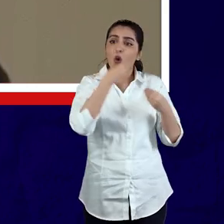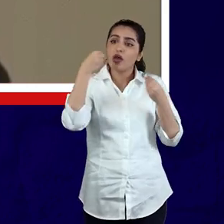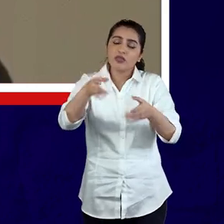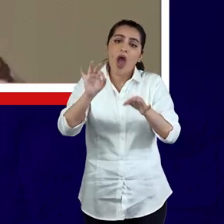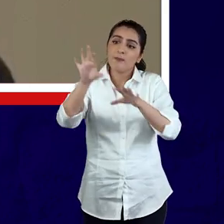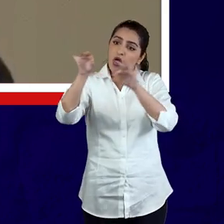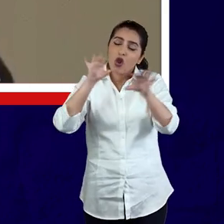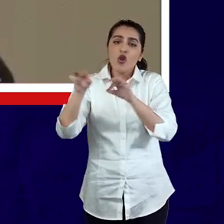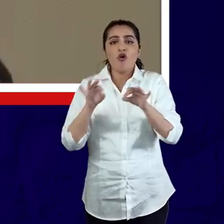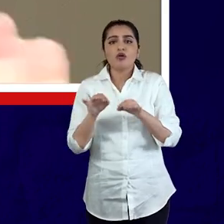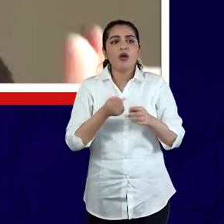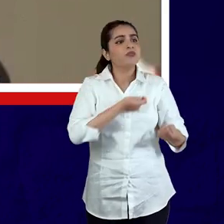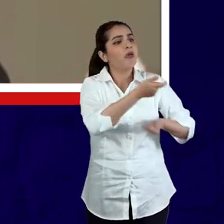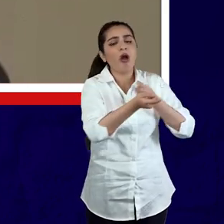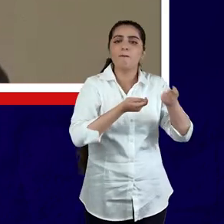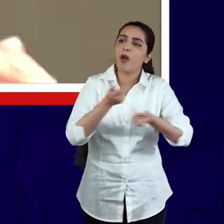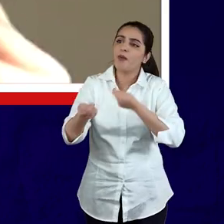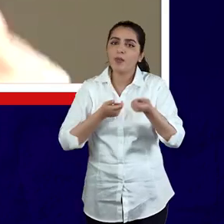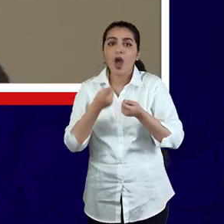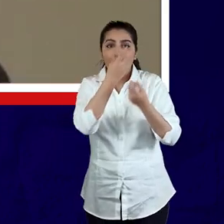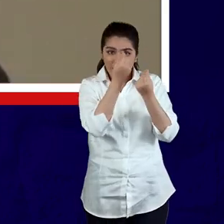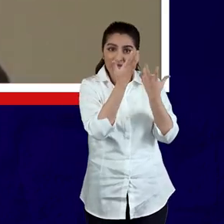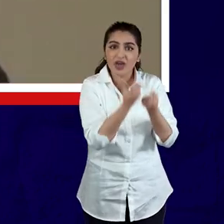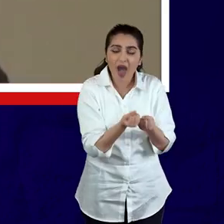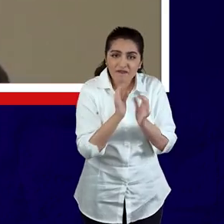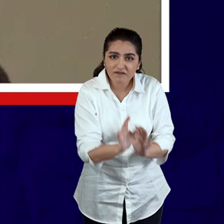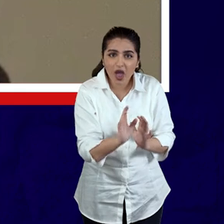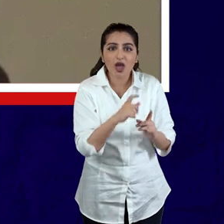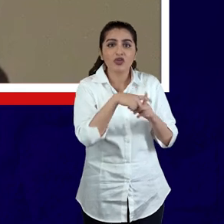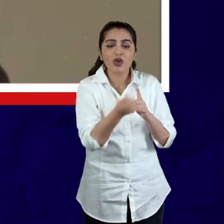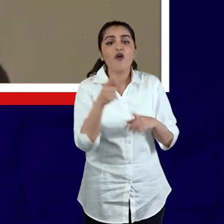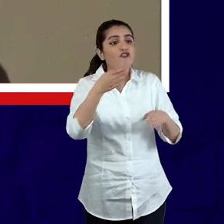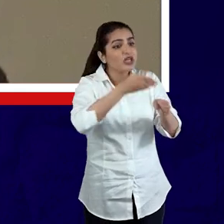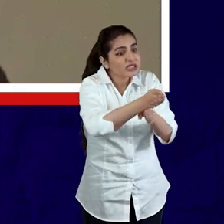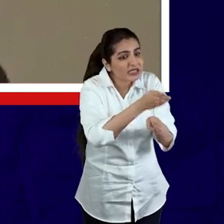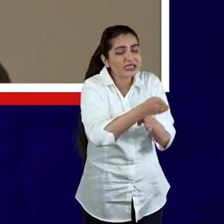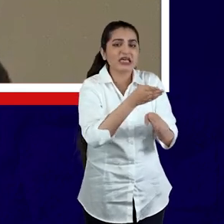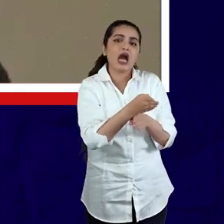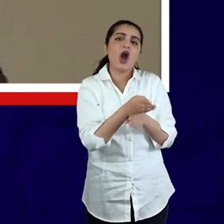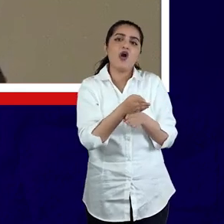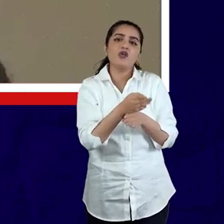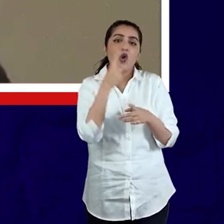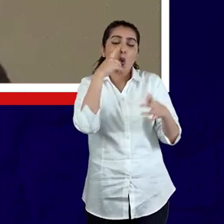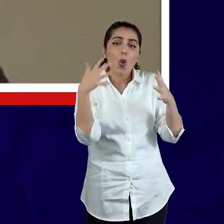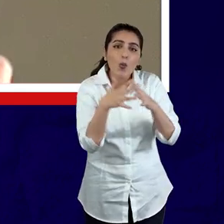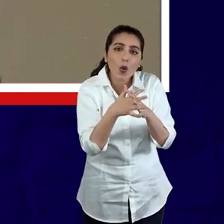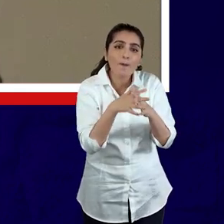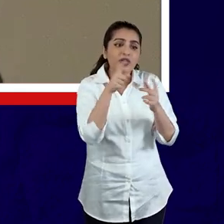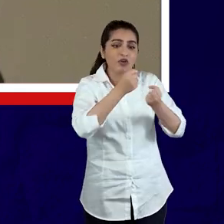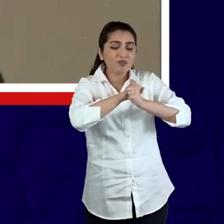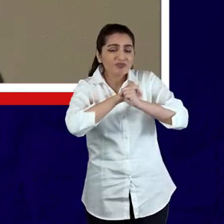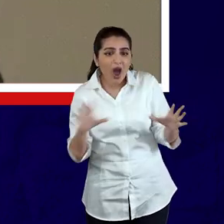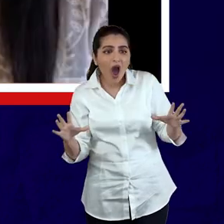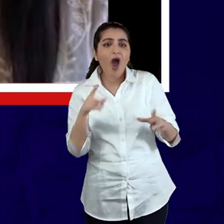entirely. You should not be just throwing money like that. If they have money, if they have funds, it should be for training, particularly women, how to deal